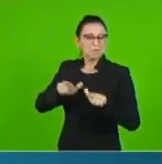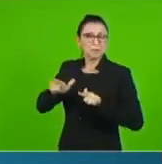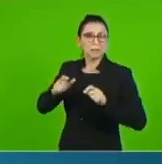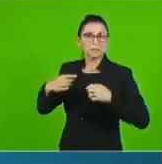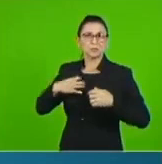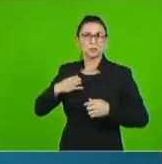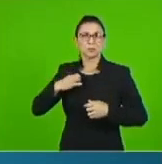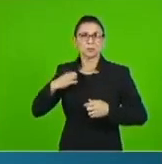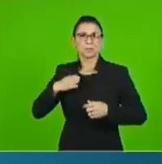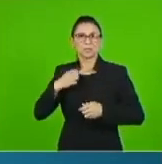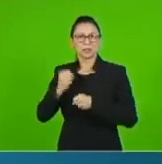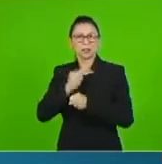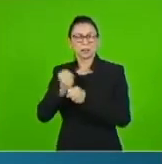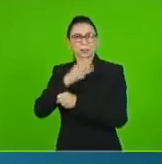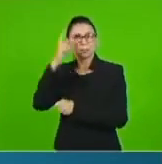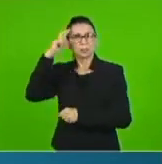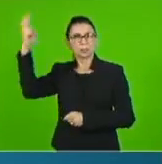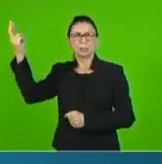will find serving him.